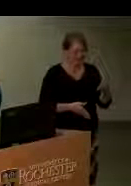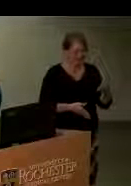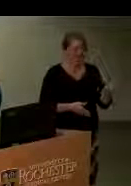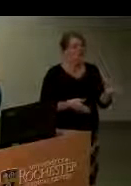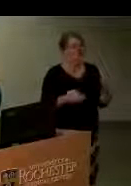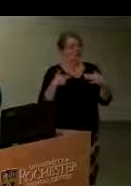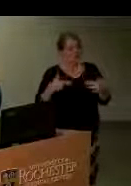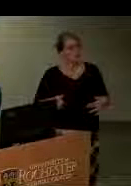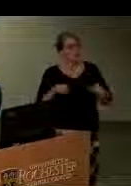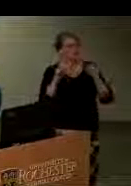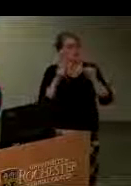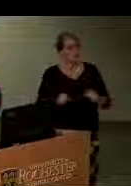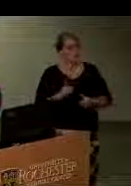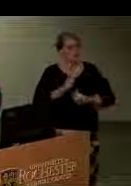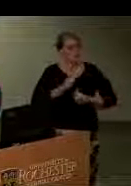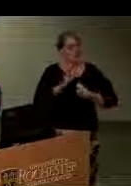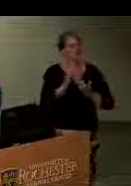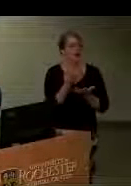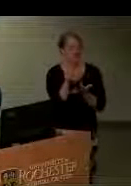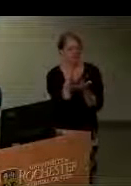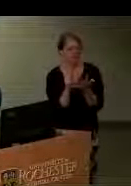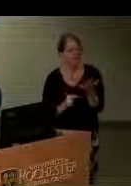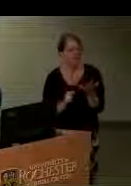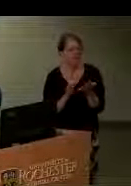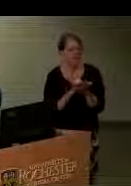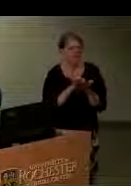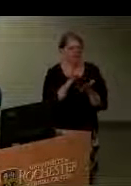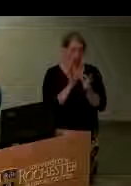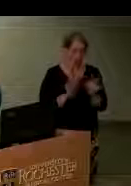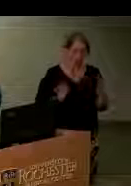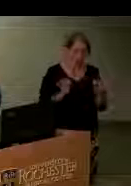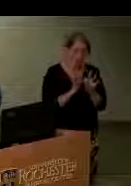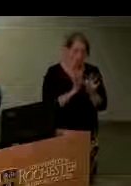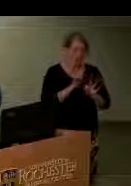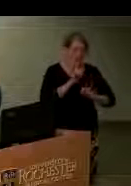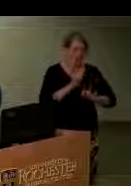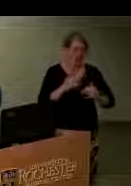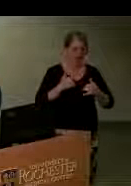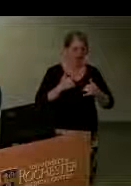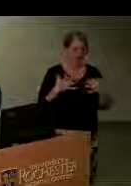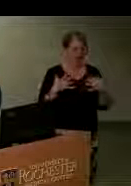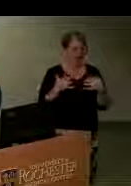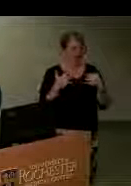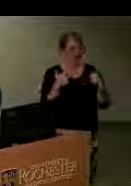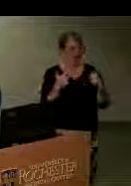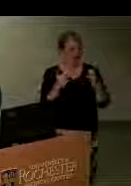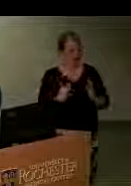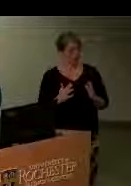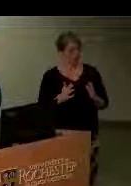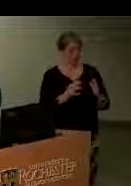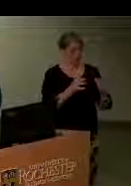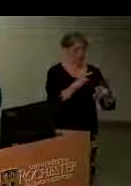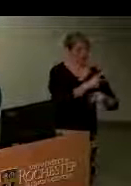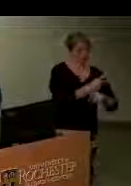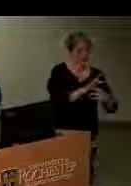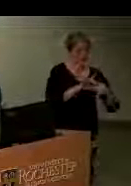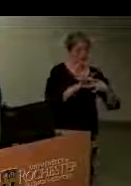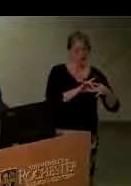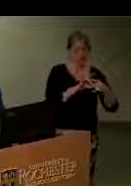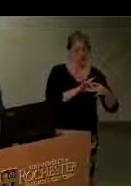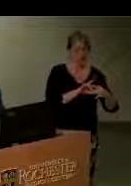that George believed was critical to really have a healer-patient relationship.